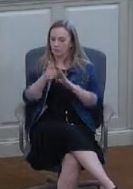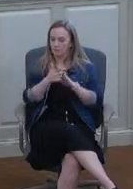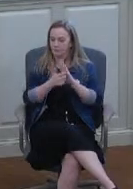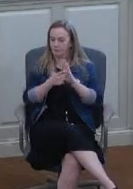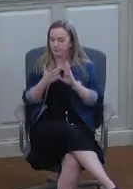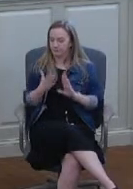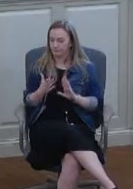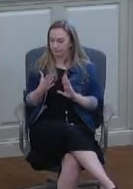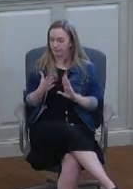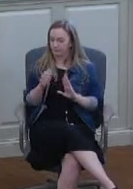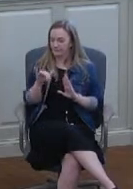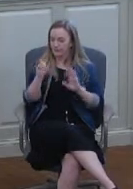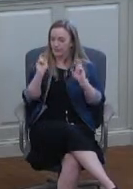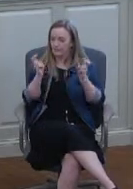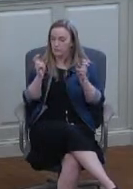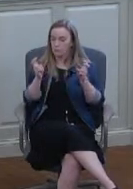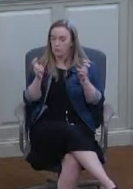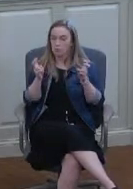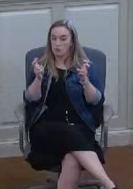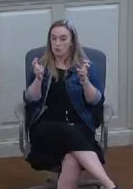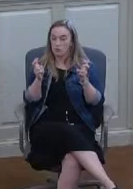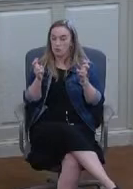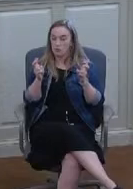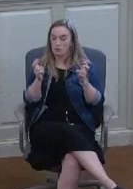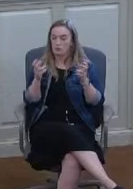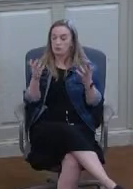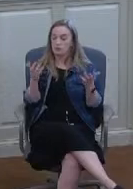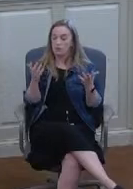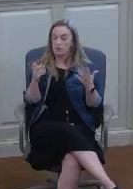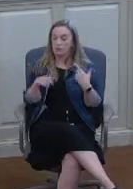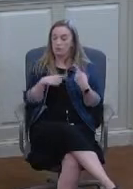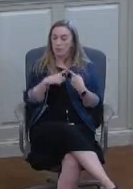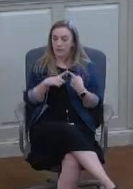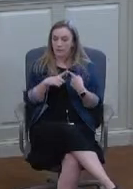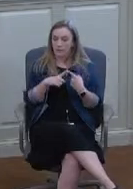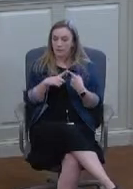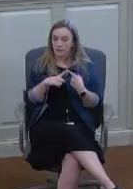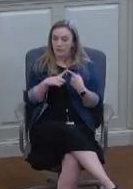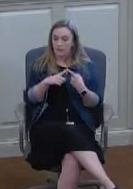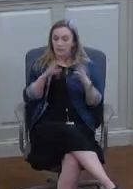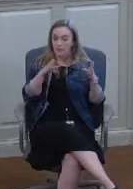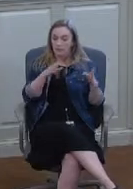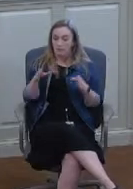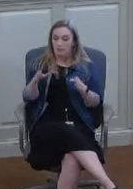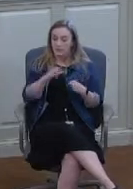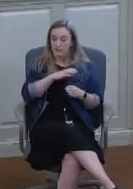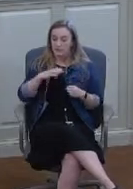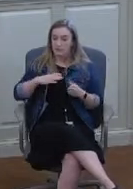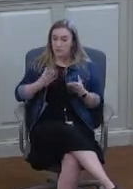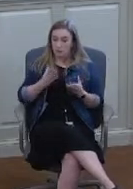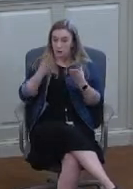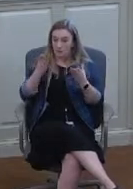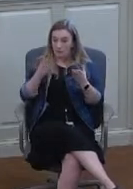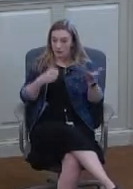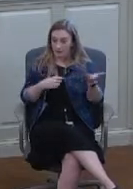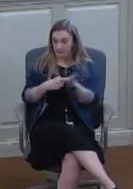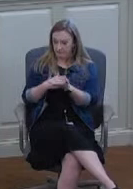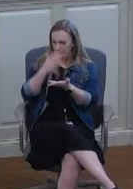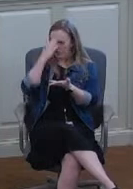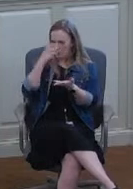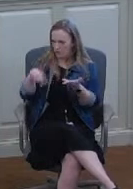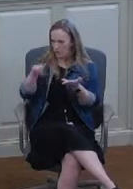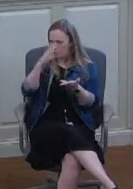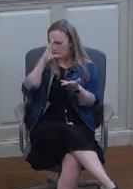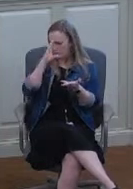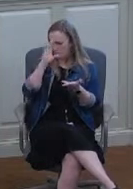Mr. Dexter on this issue before the commission. So when a planning commission recommendation comes to you, and I know you all know that, but